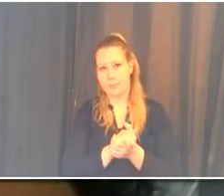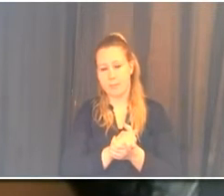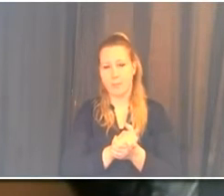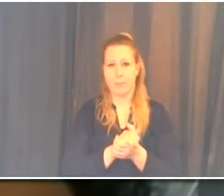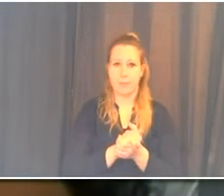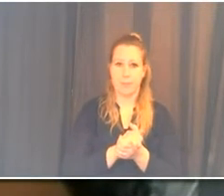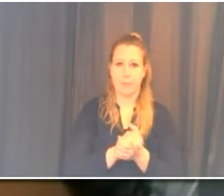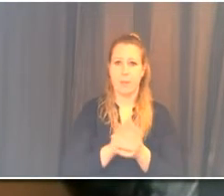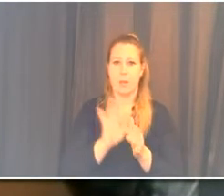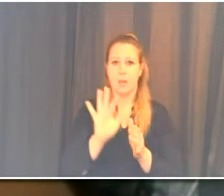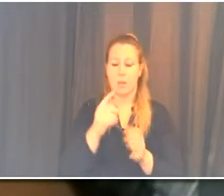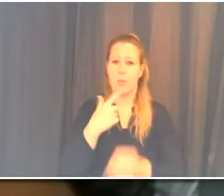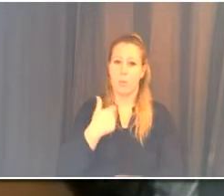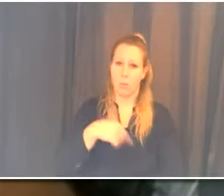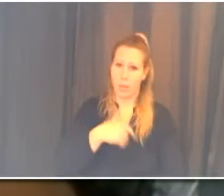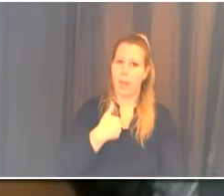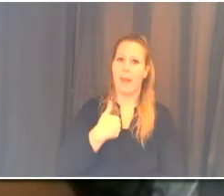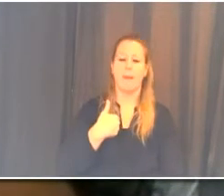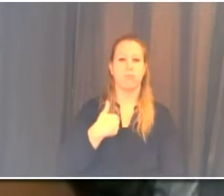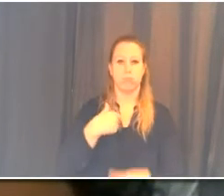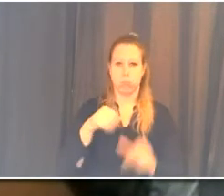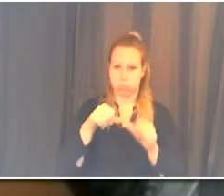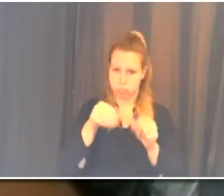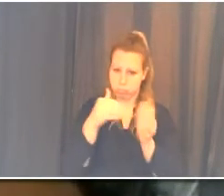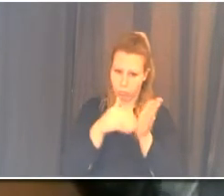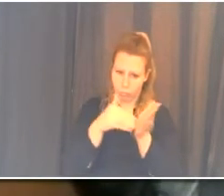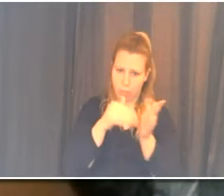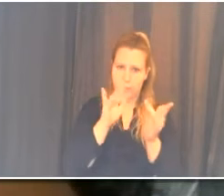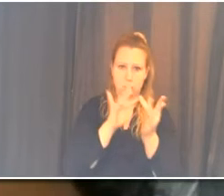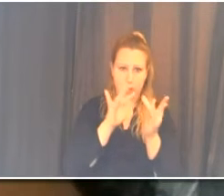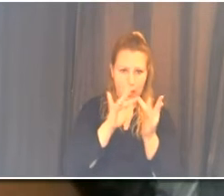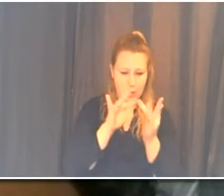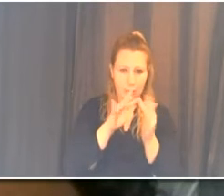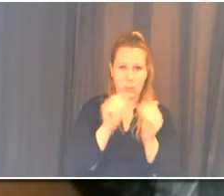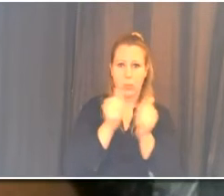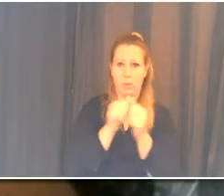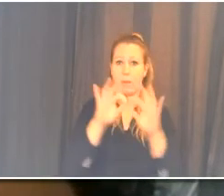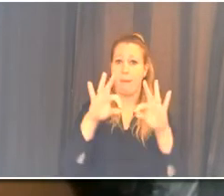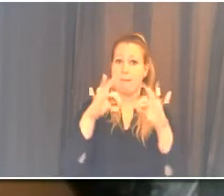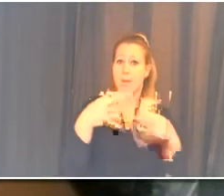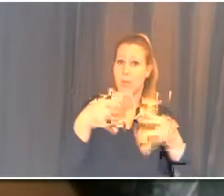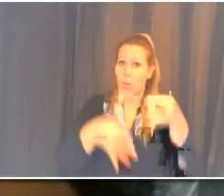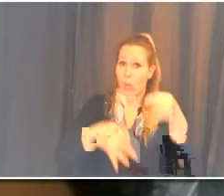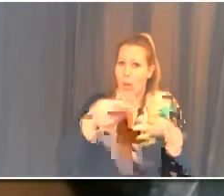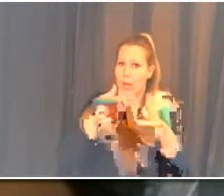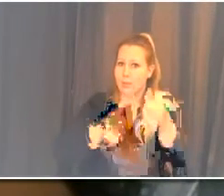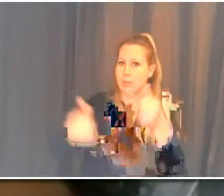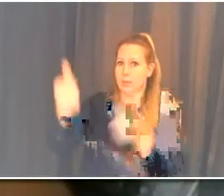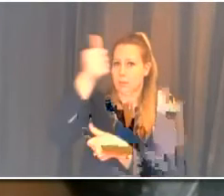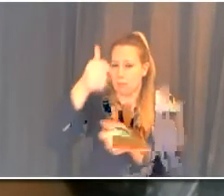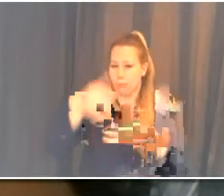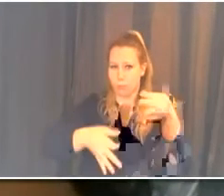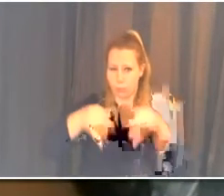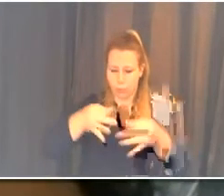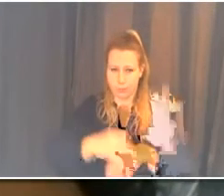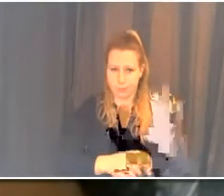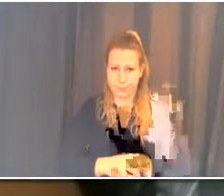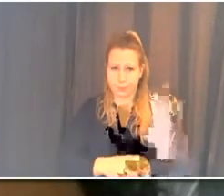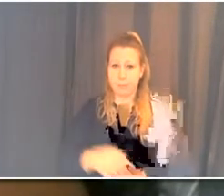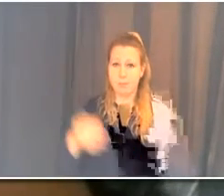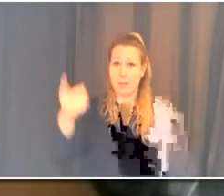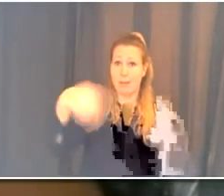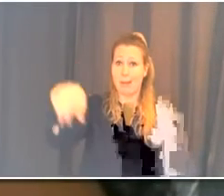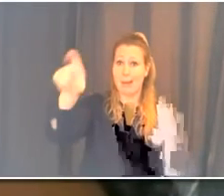function they have got everything up and running and you know they they started with emergency applications recently they've